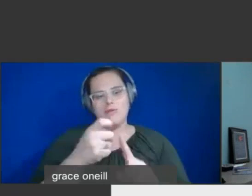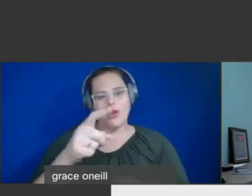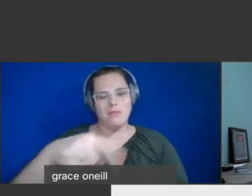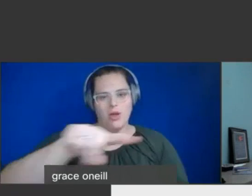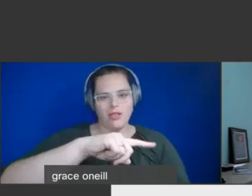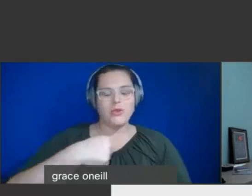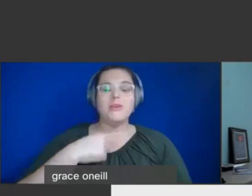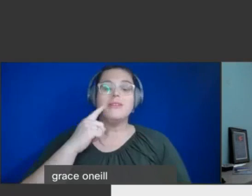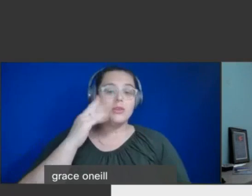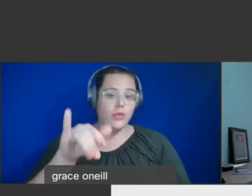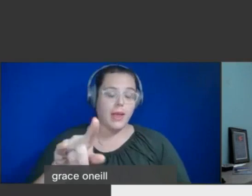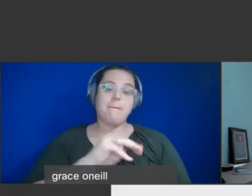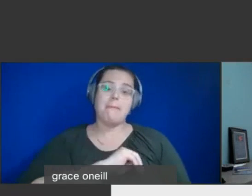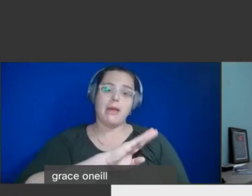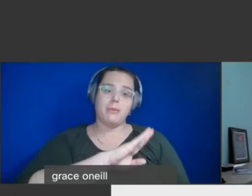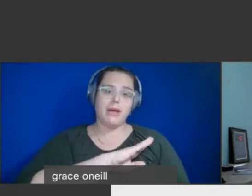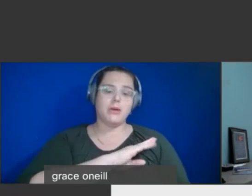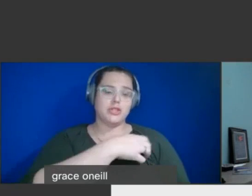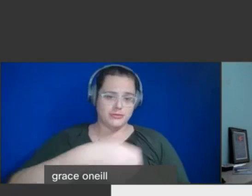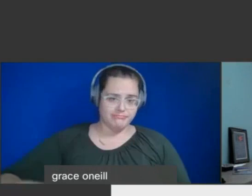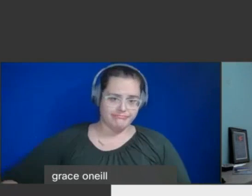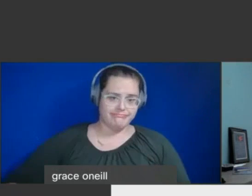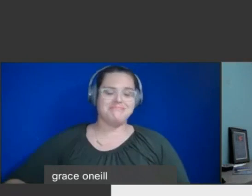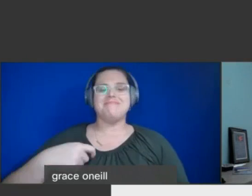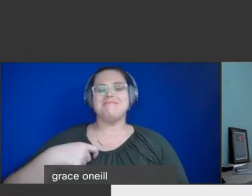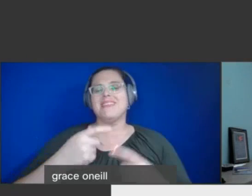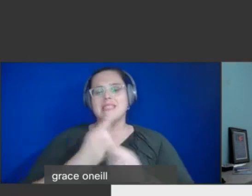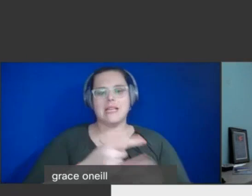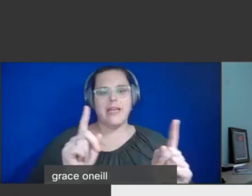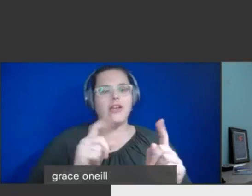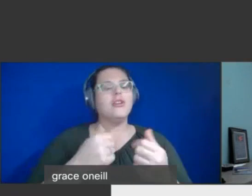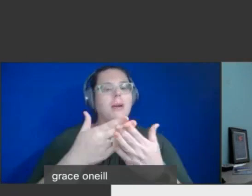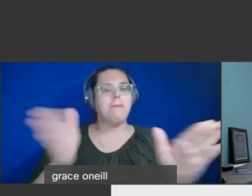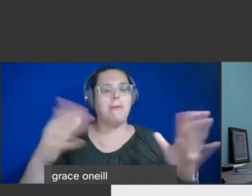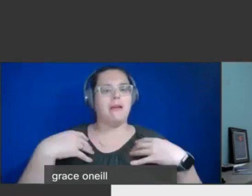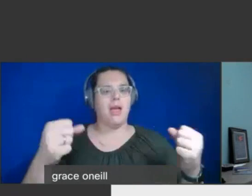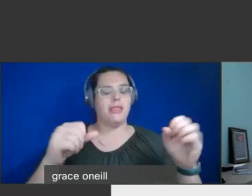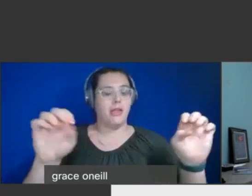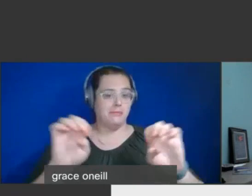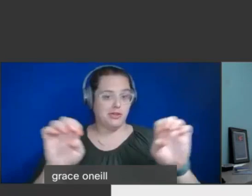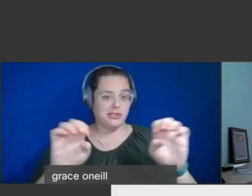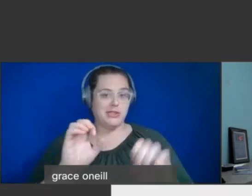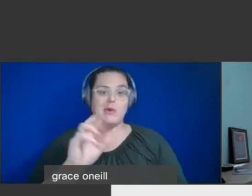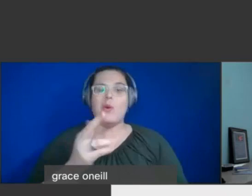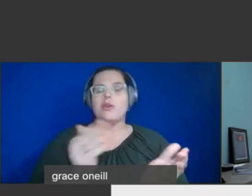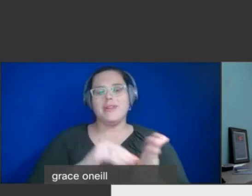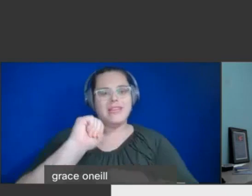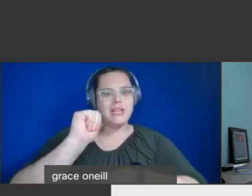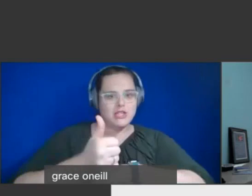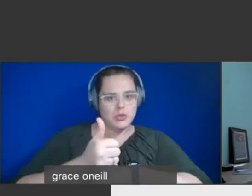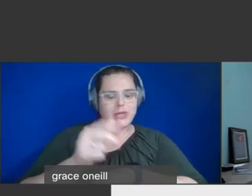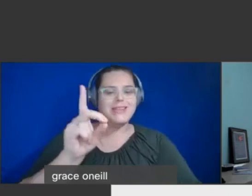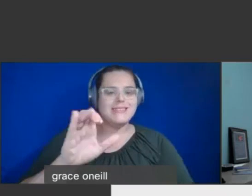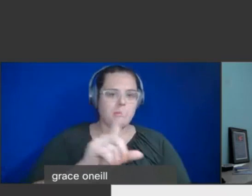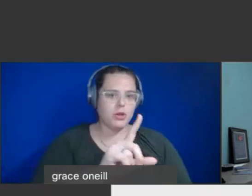had declared a public health emergency or reinstituted the public health emergency on December 20th